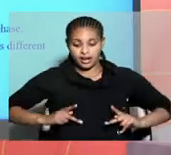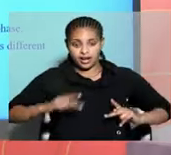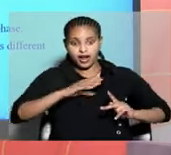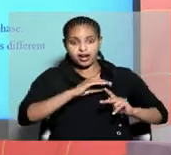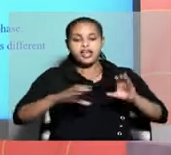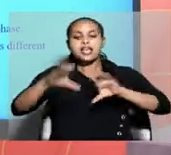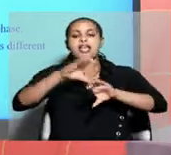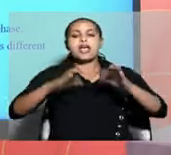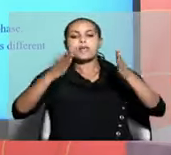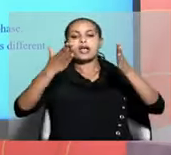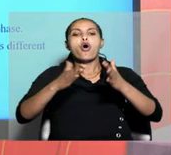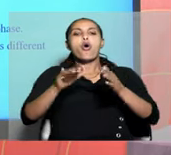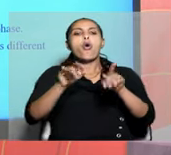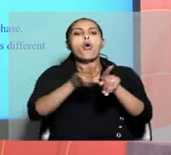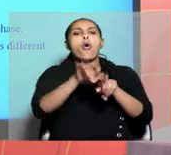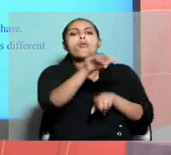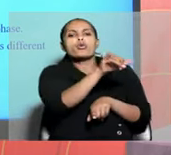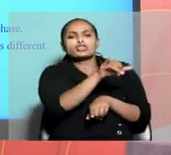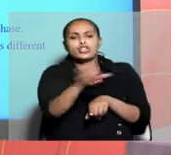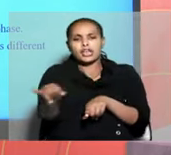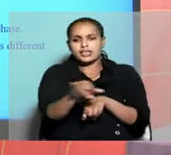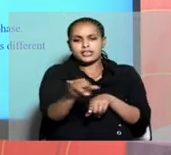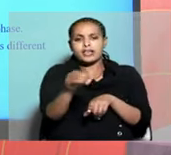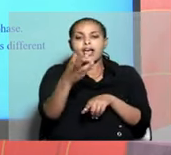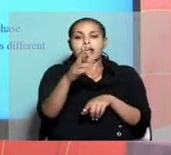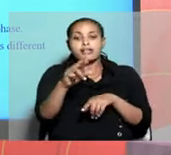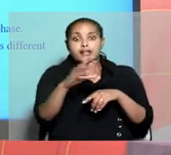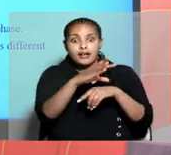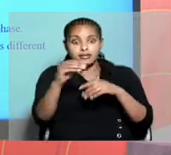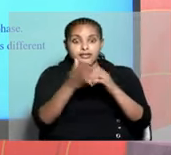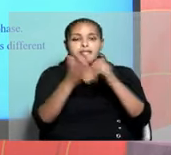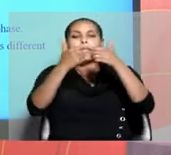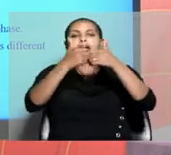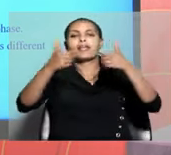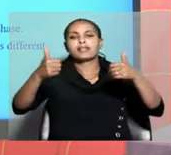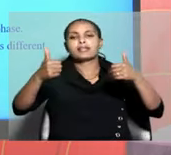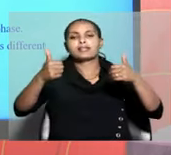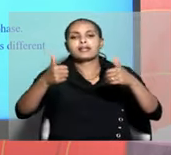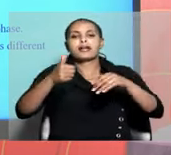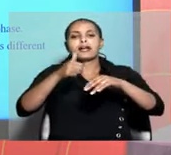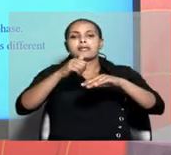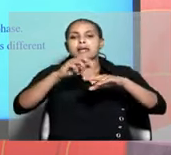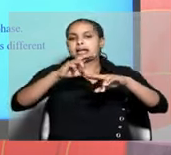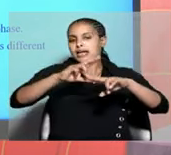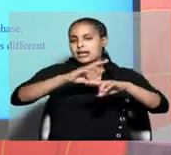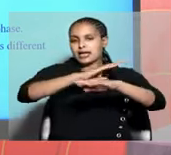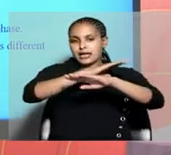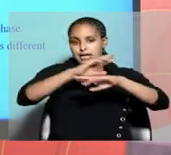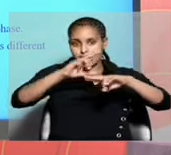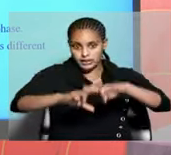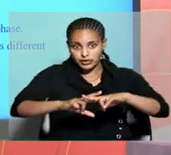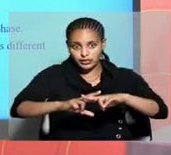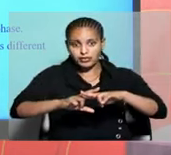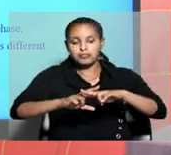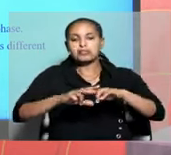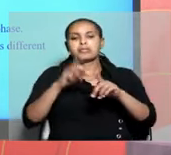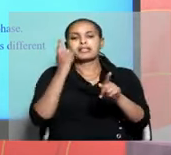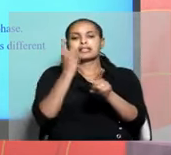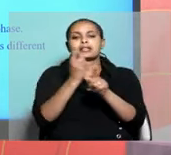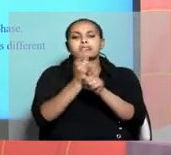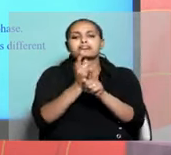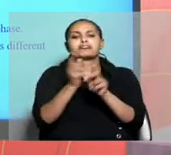and chemically homogeneous and separated from rest of the system by a